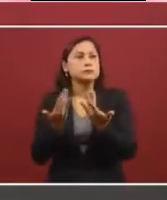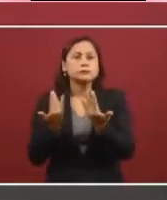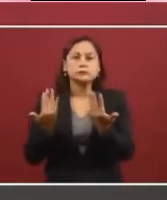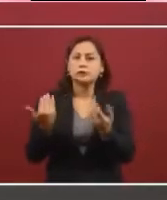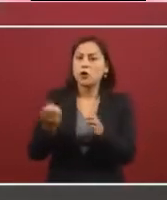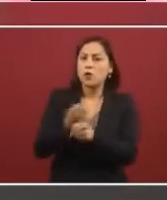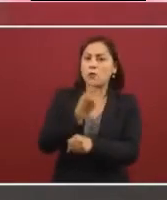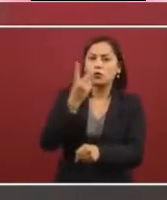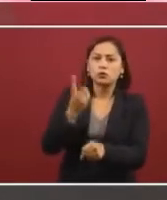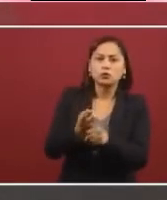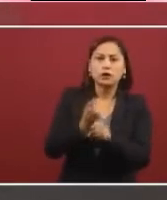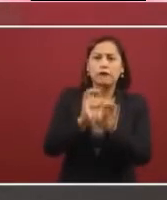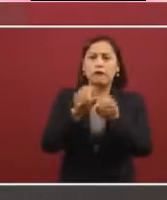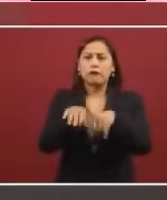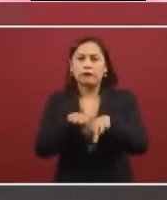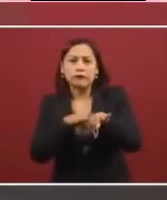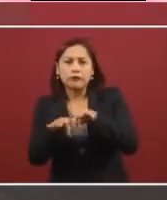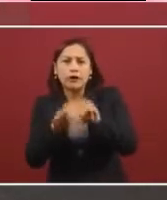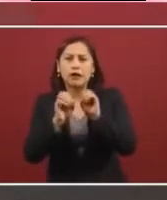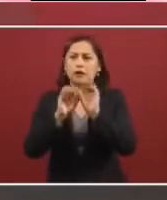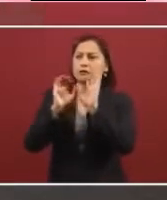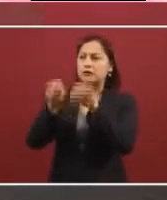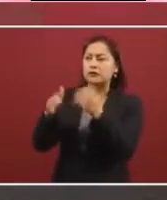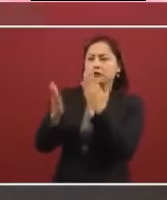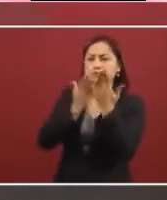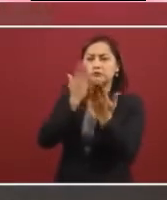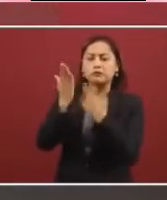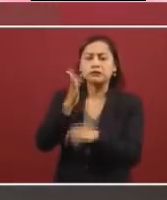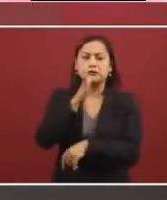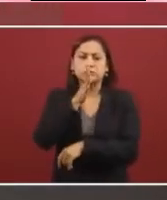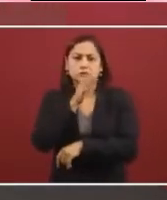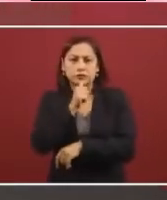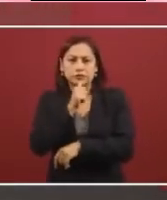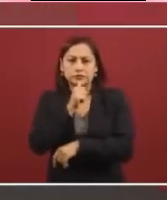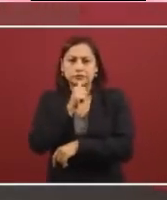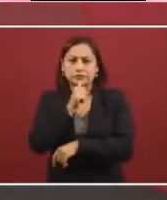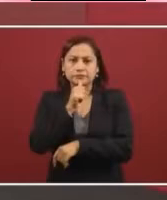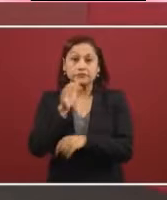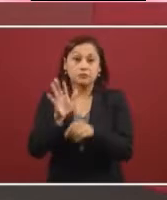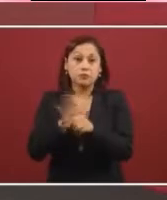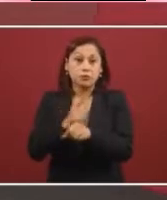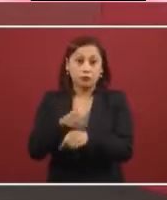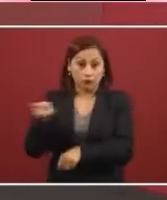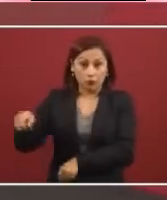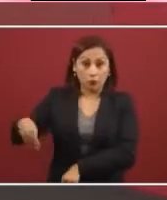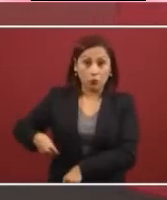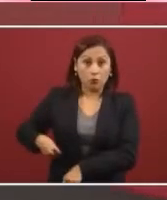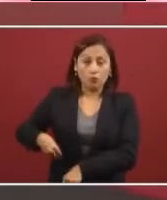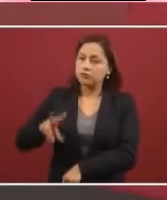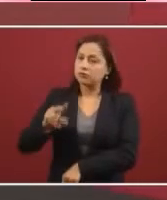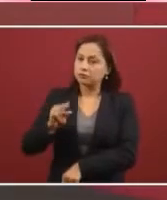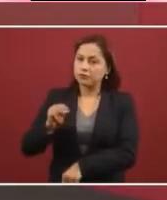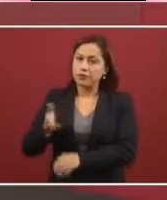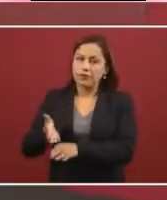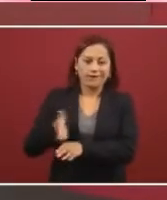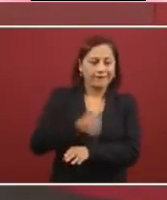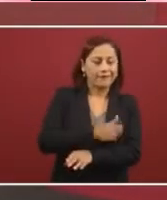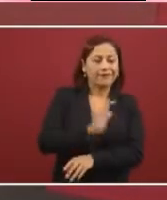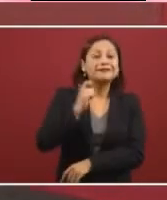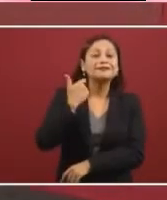they have school. That's all the government ever did previously, in the previous governments,